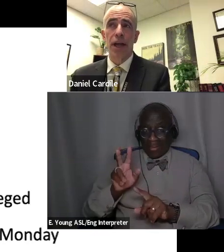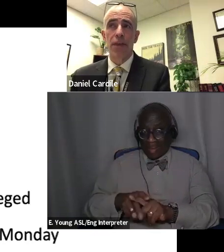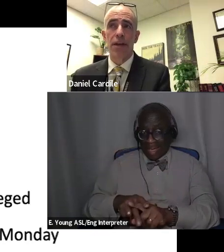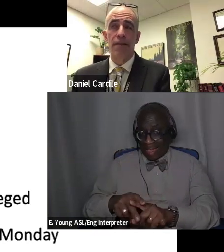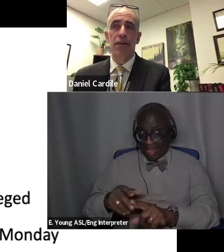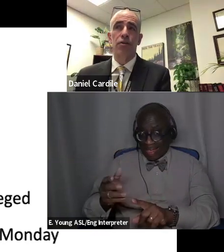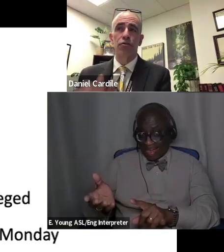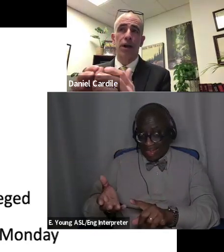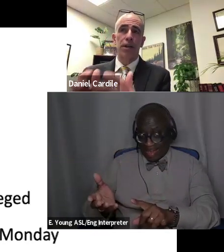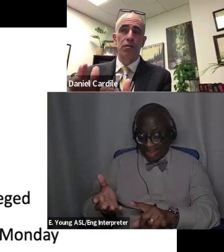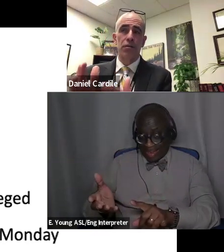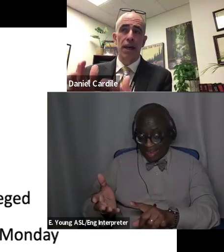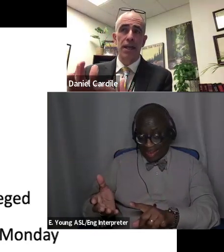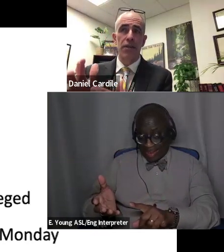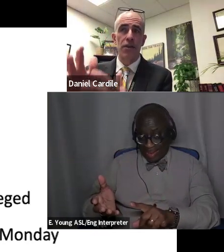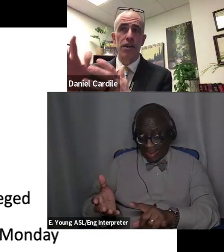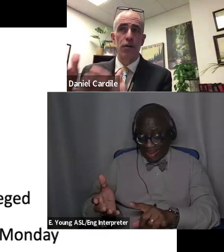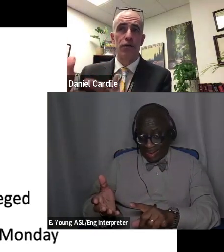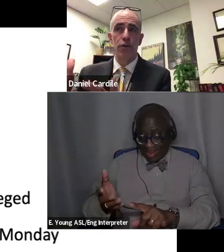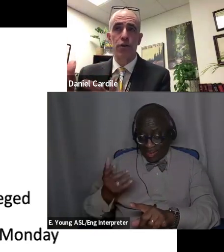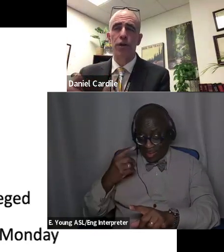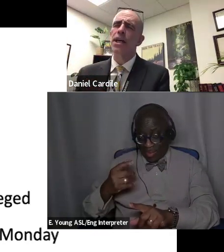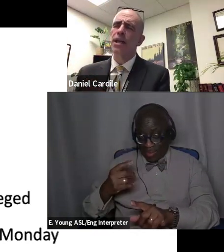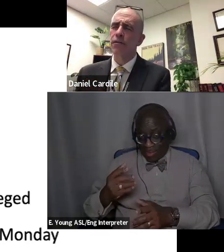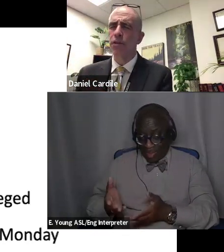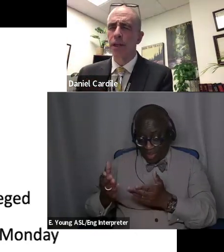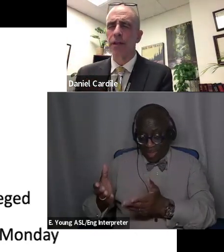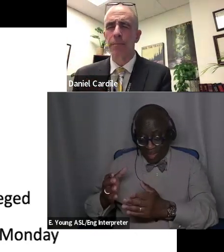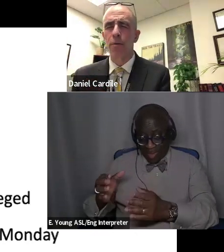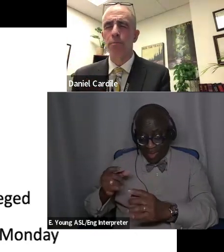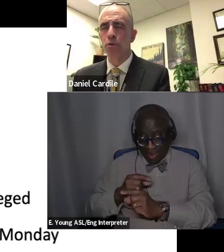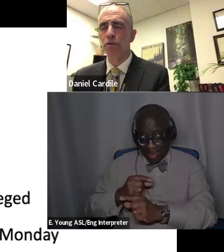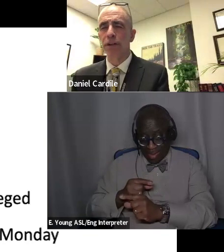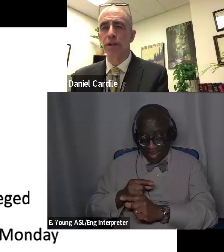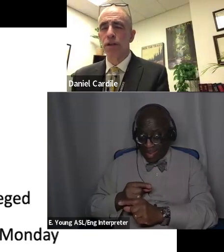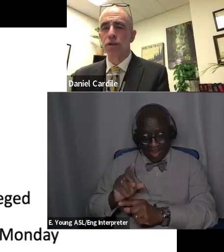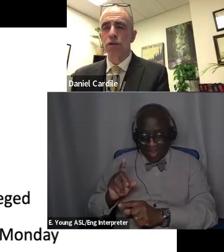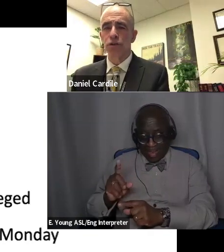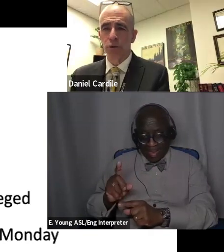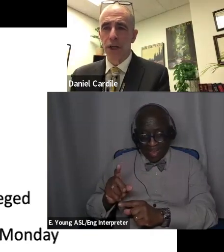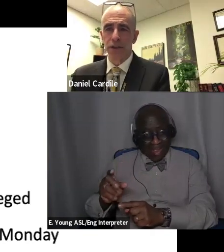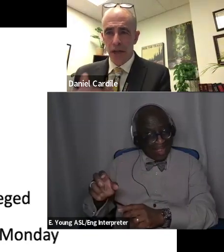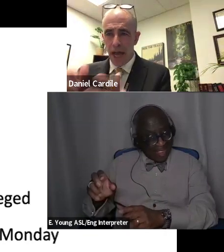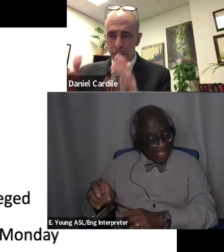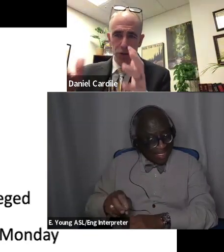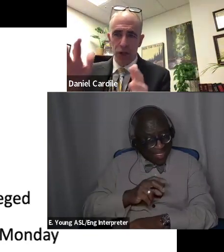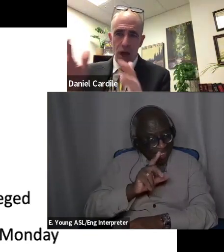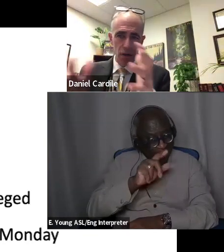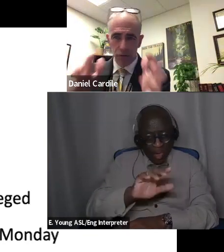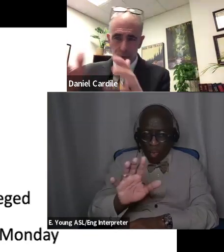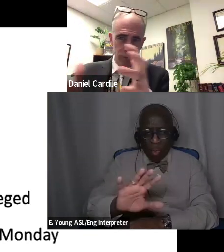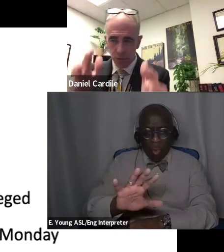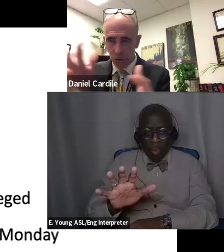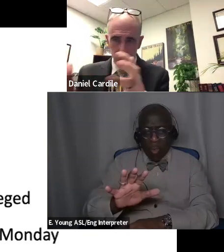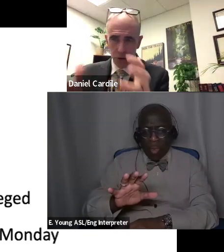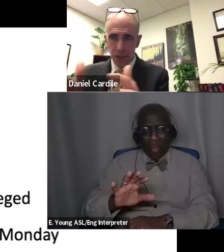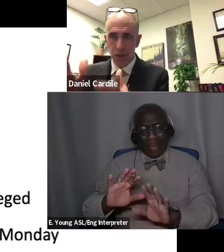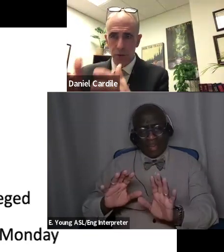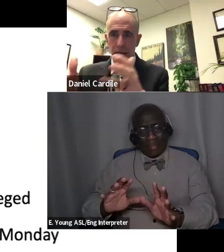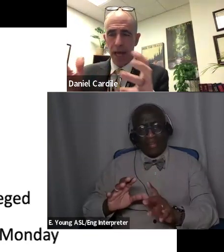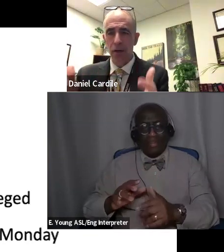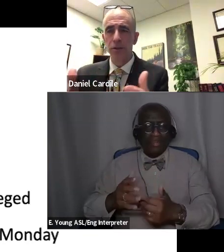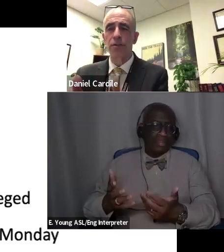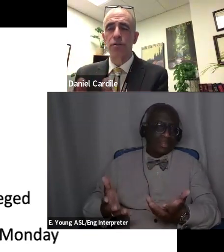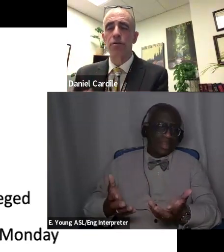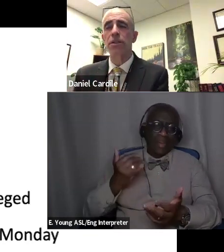here and then having to transfer that in the near future, if you're thinking about moving soon as your child turns